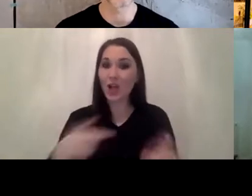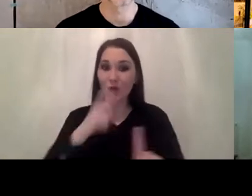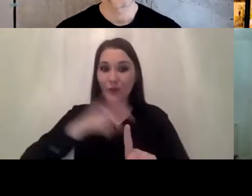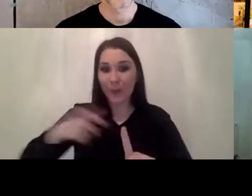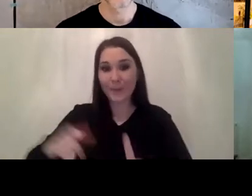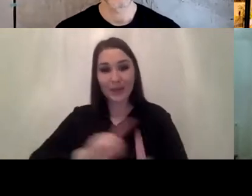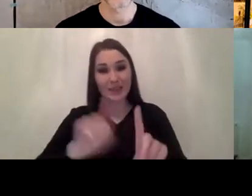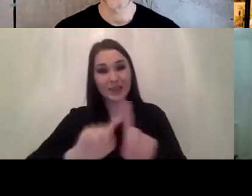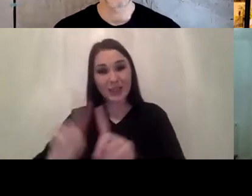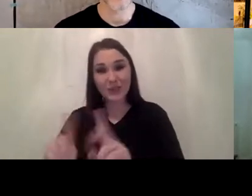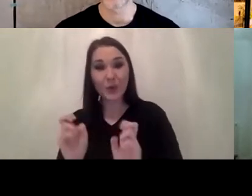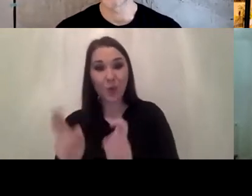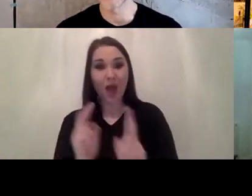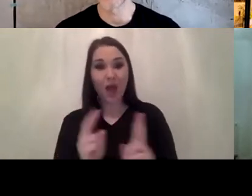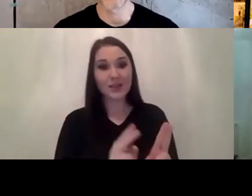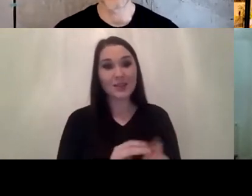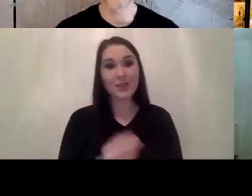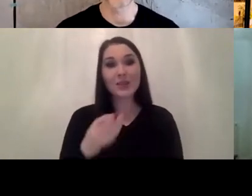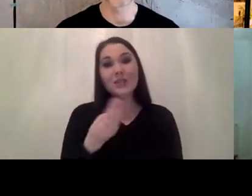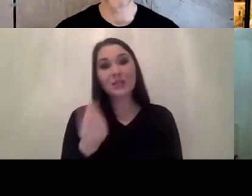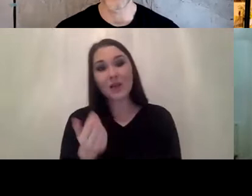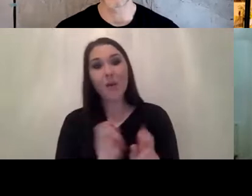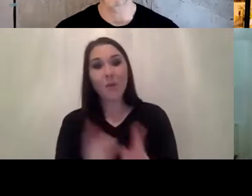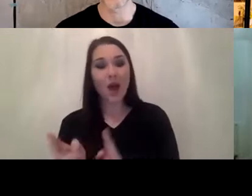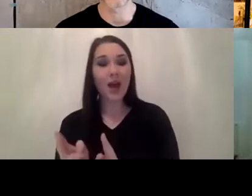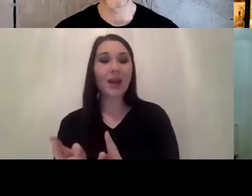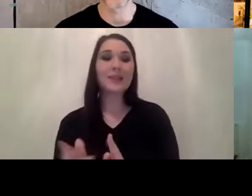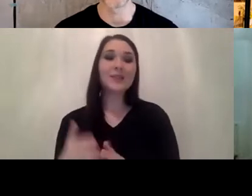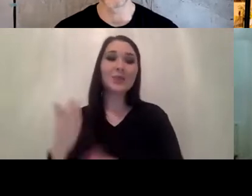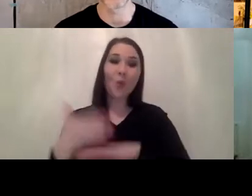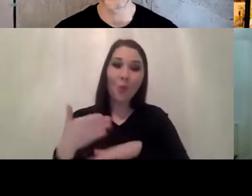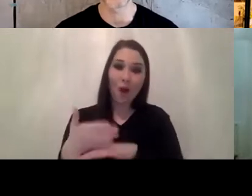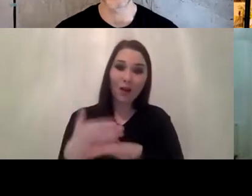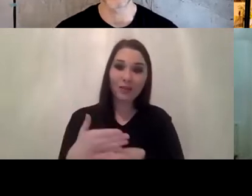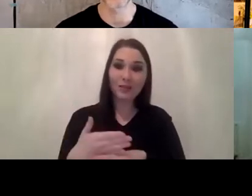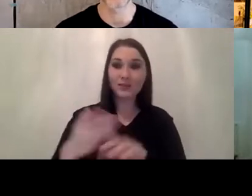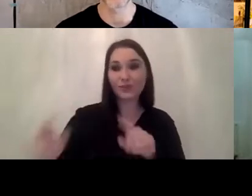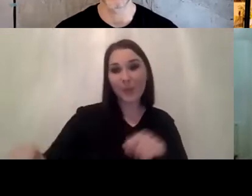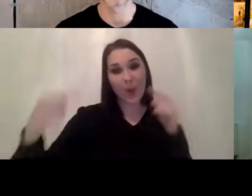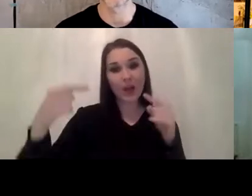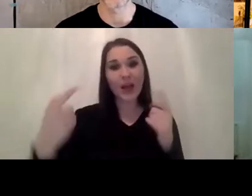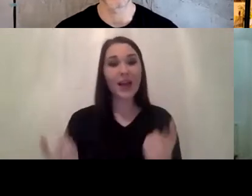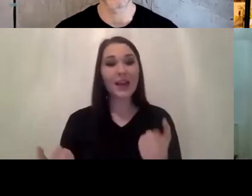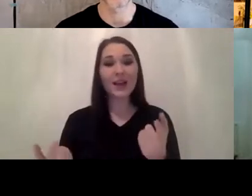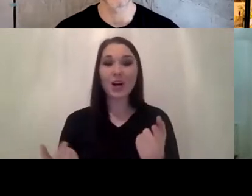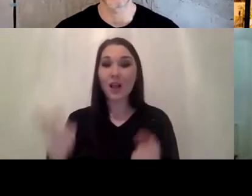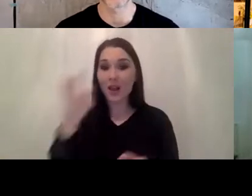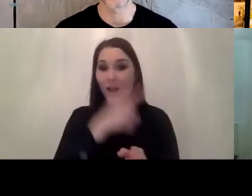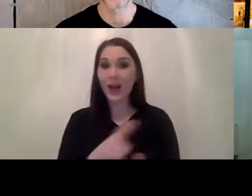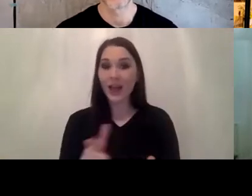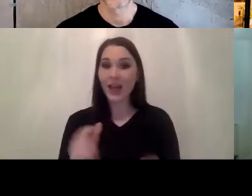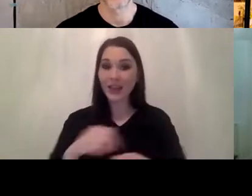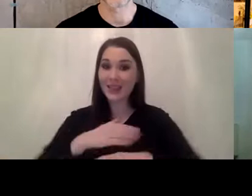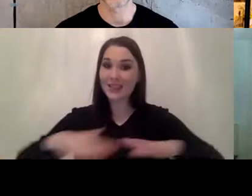And in some ways people, were able to work and work remotely and things like that are incredibly lucky in this space. So I think